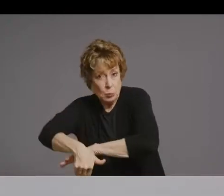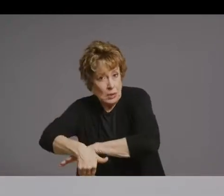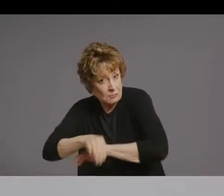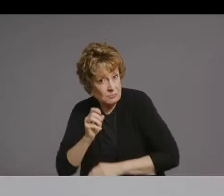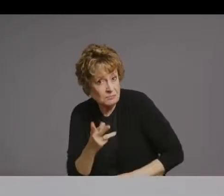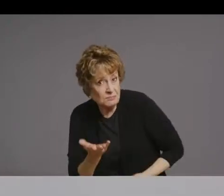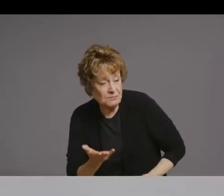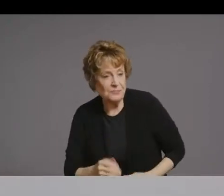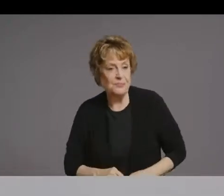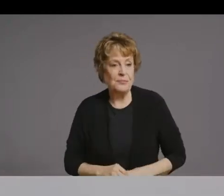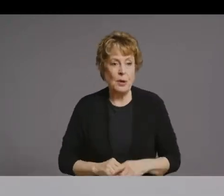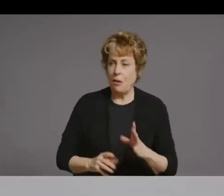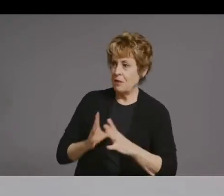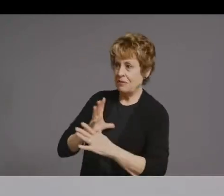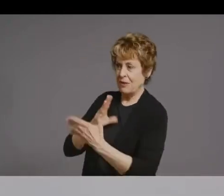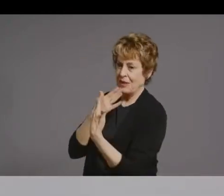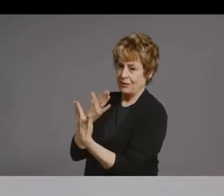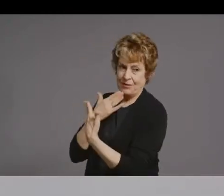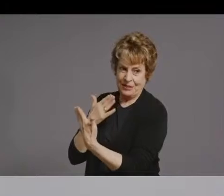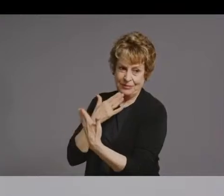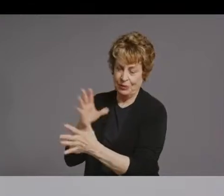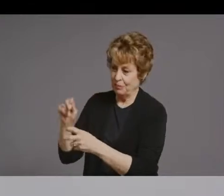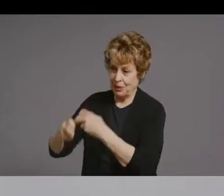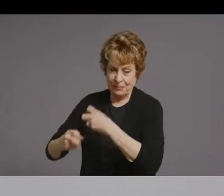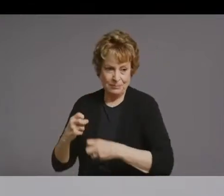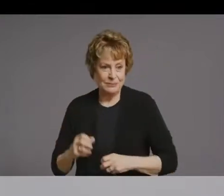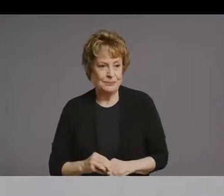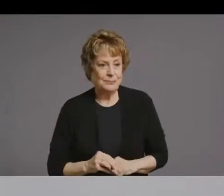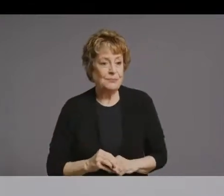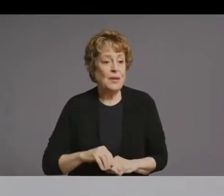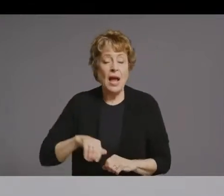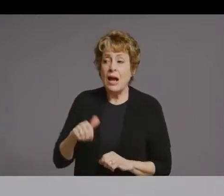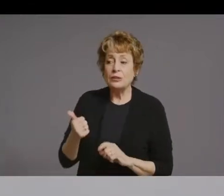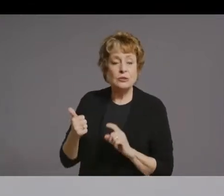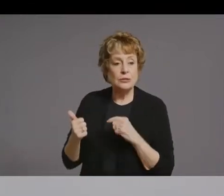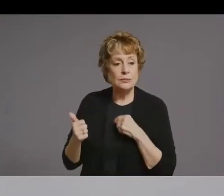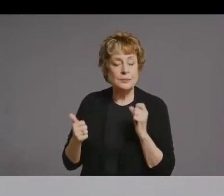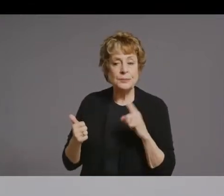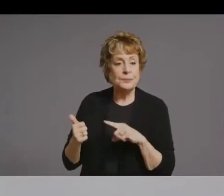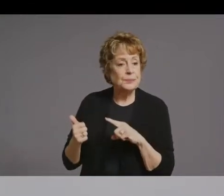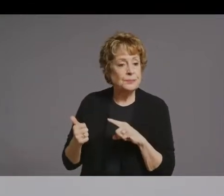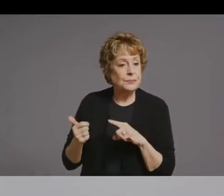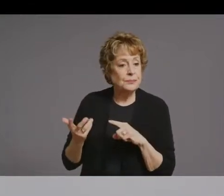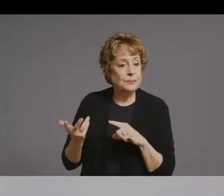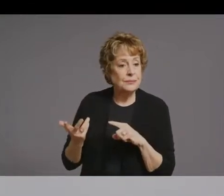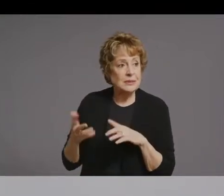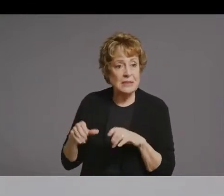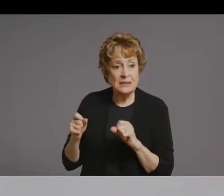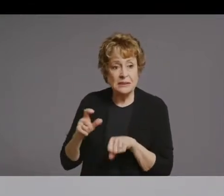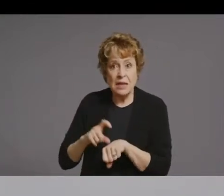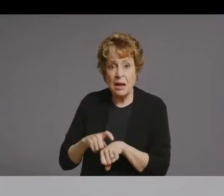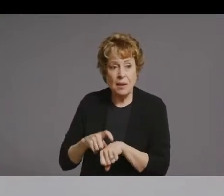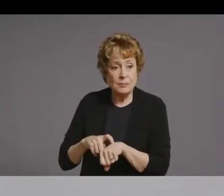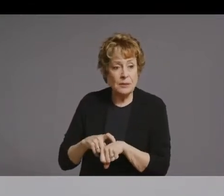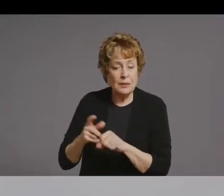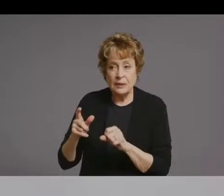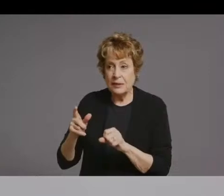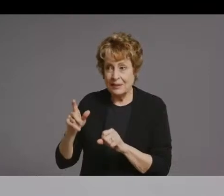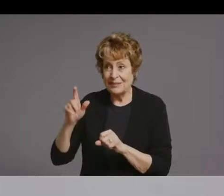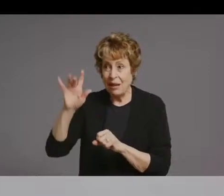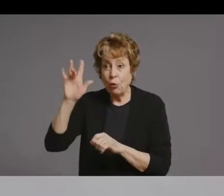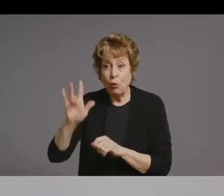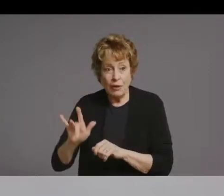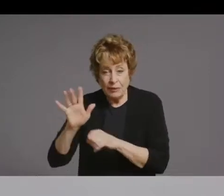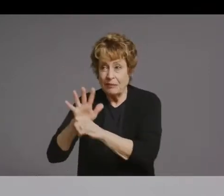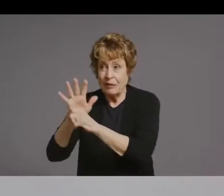having, obviously, taking time to fill those appointments, and I think Howie kind of talked about